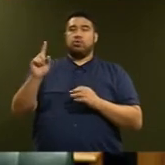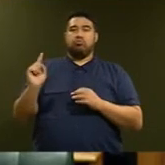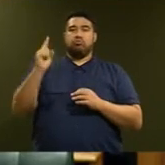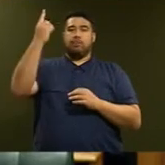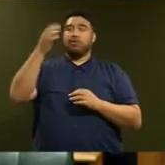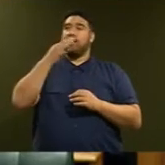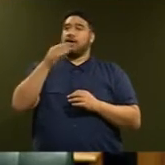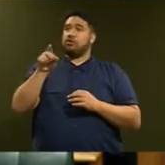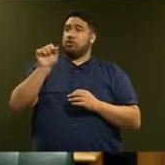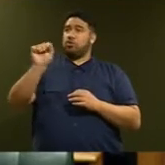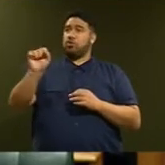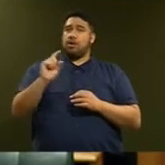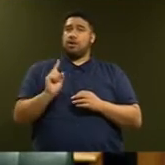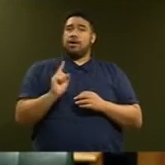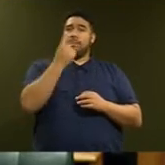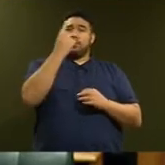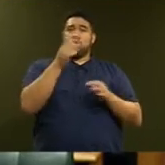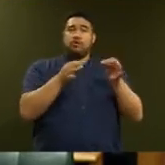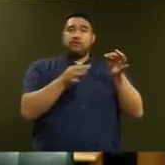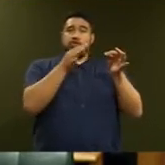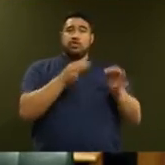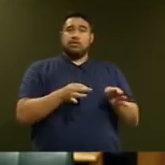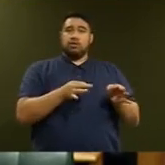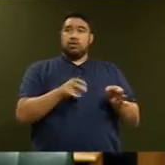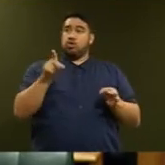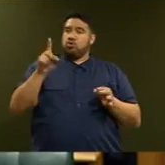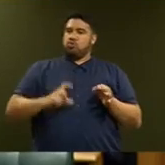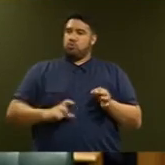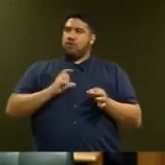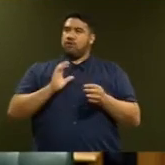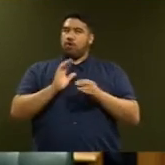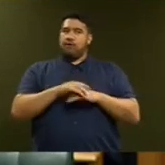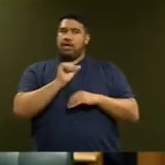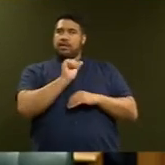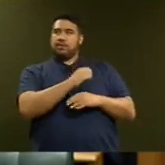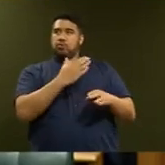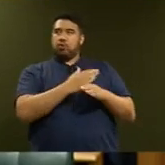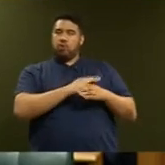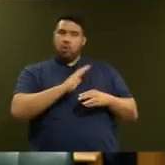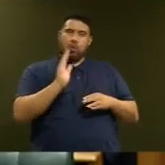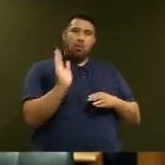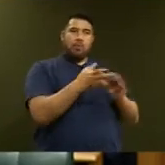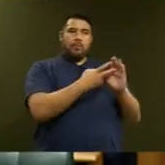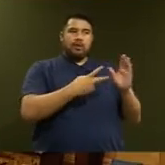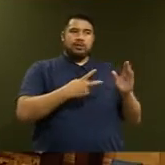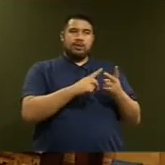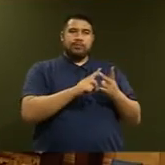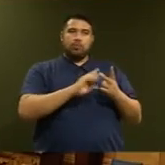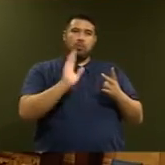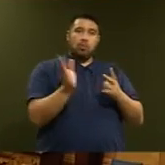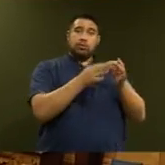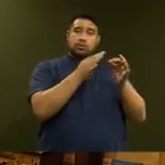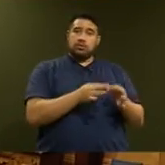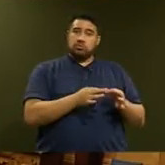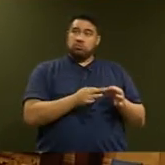her Minister of Justice and all of her government's justice policies and decisions? The